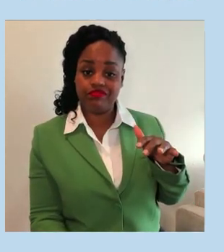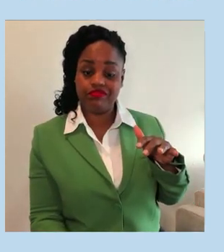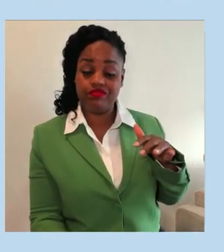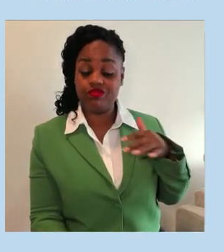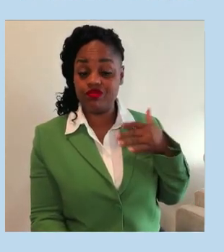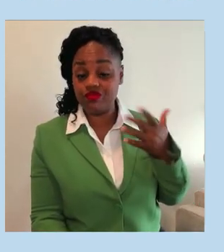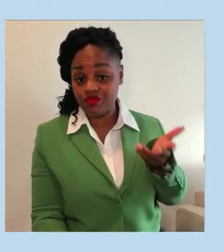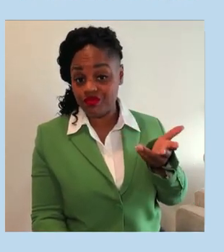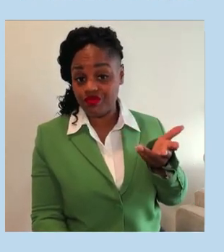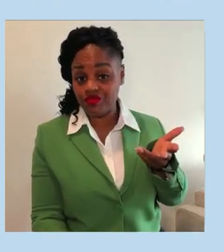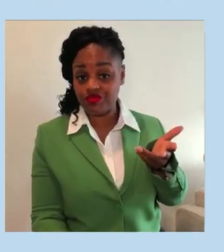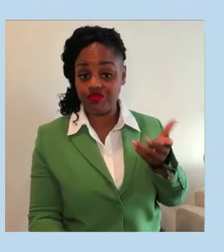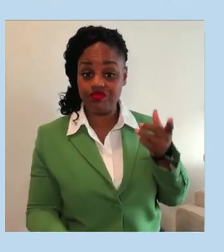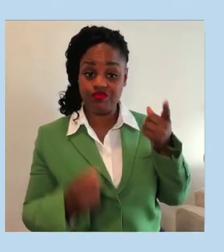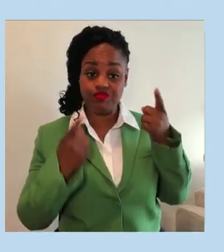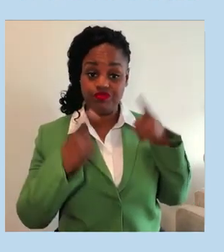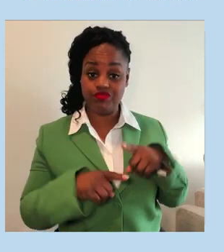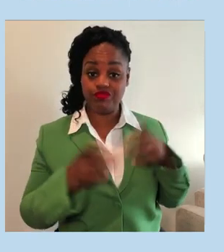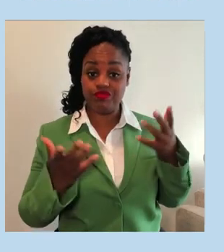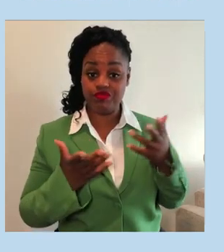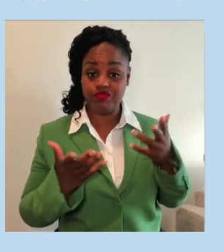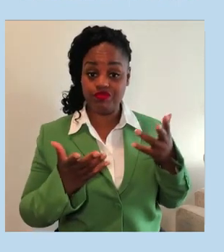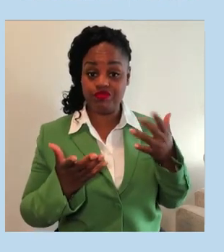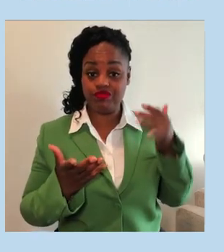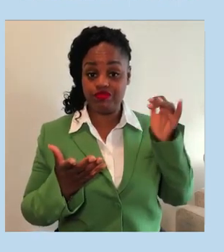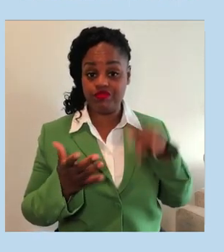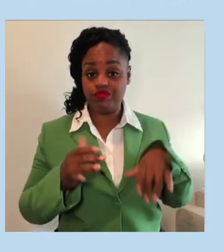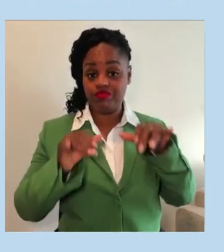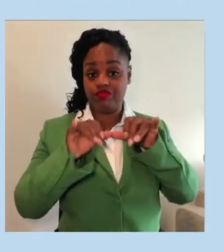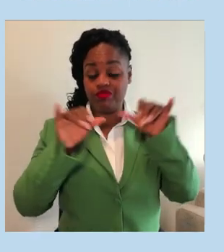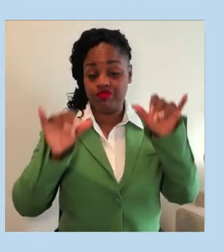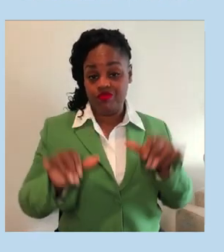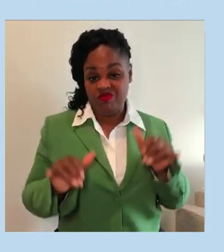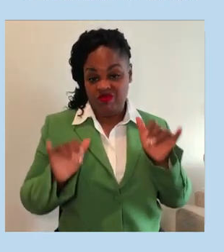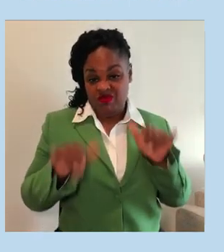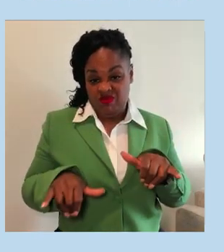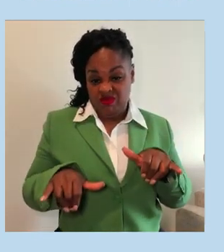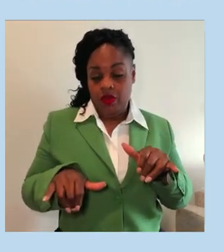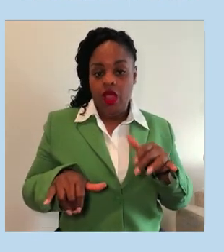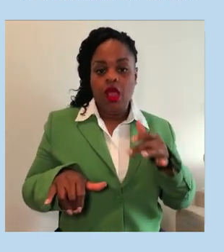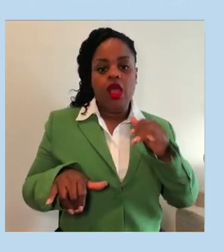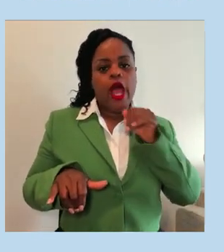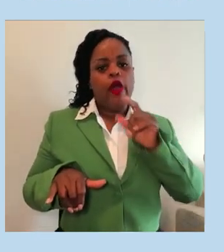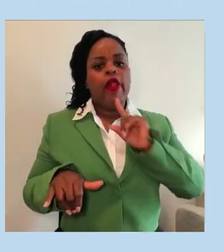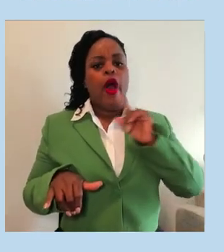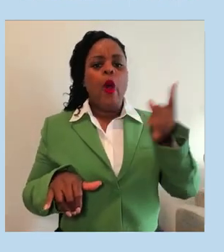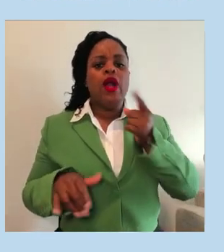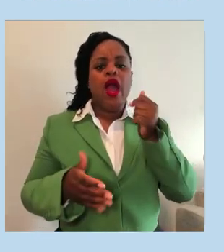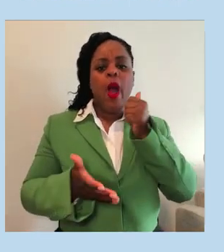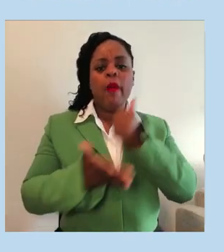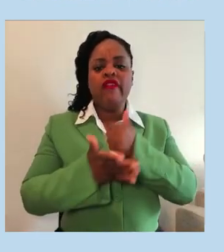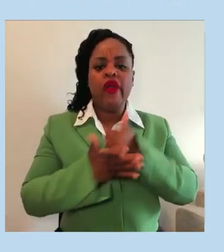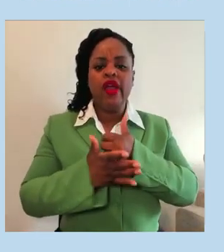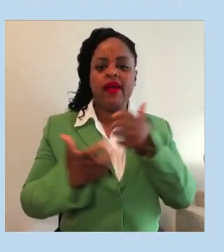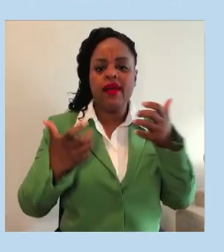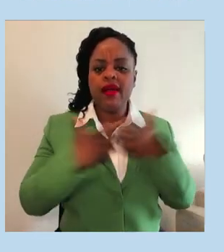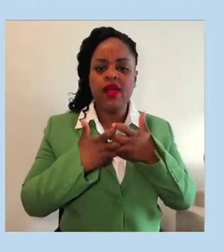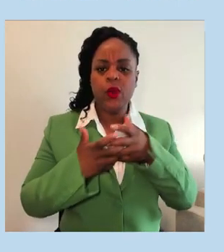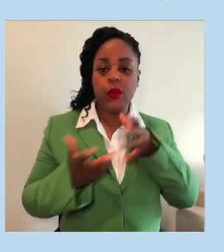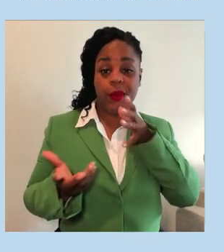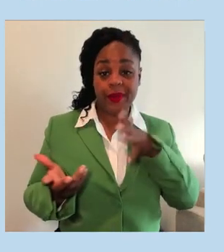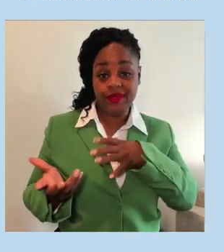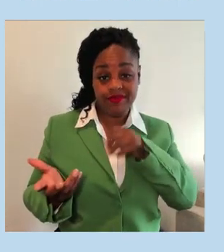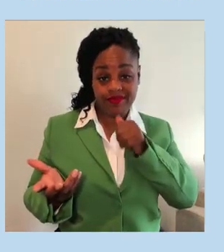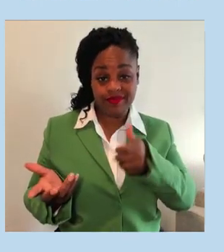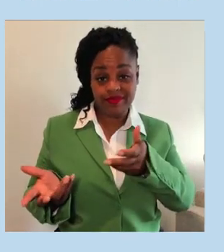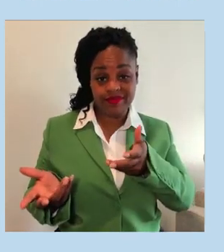of the healthcare systems does not necessarily suit the women. And in our global health leaders, we have about 70% of our global health